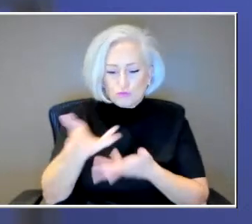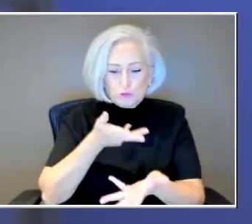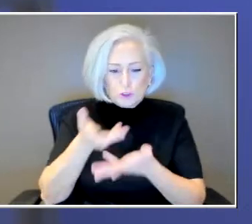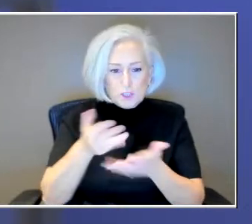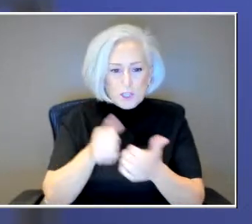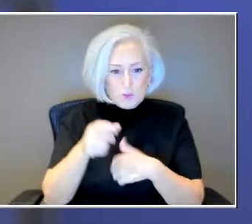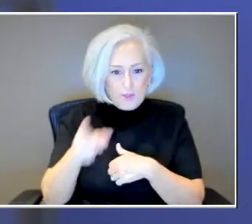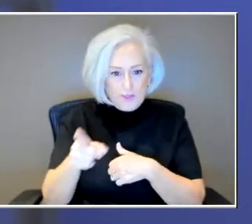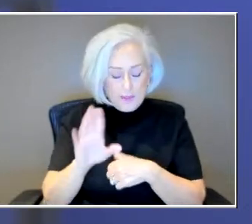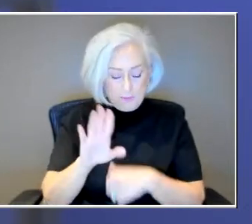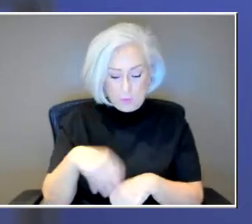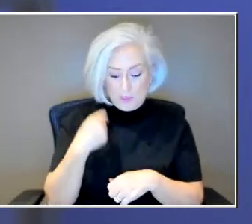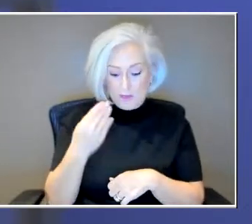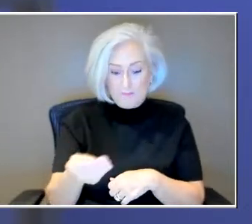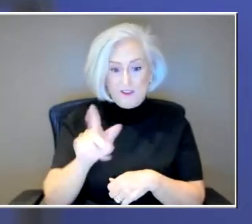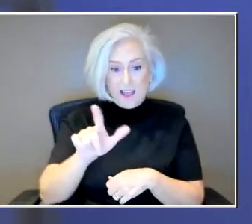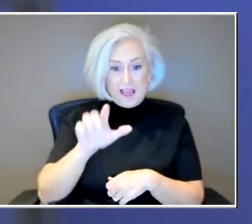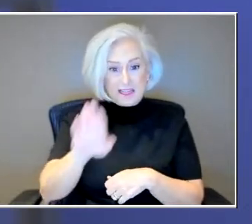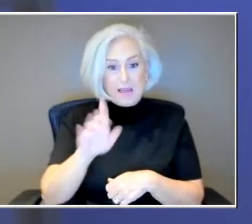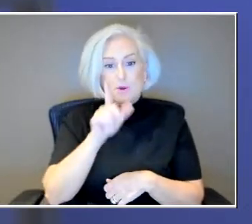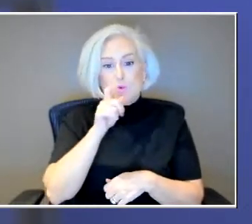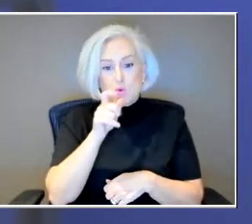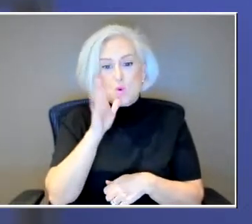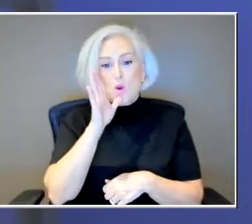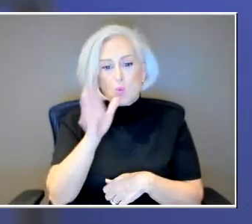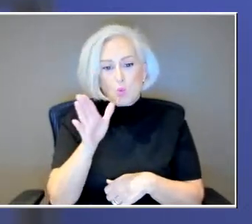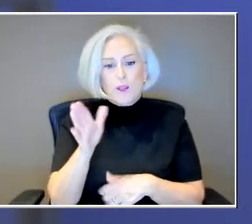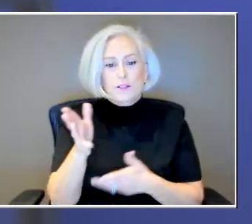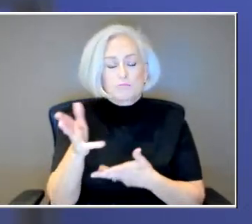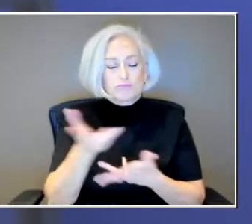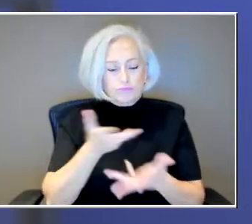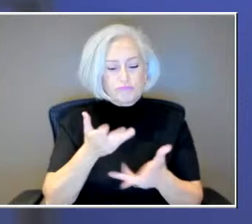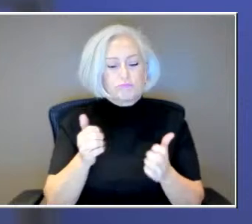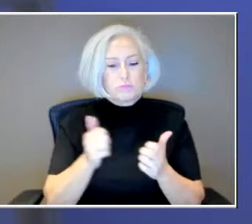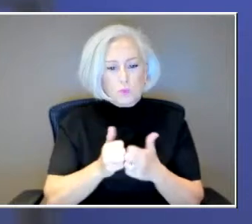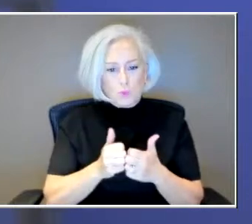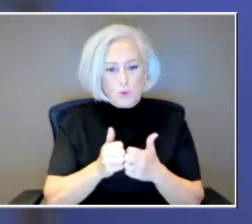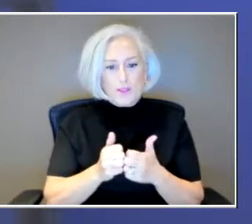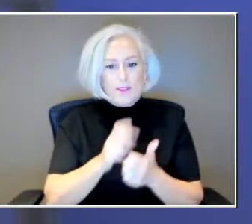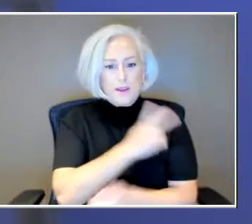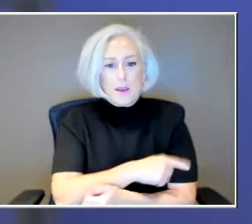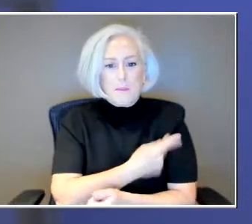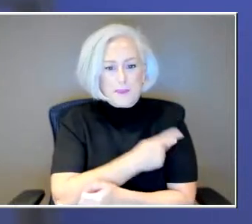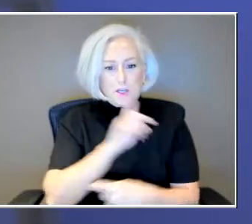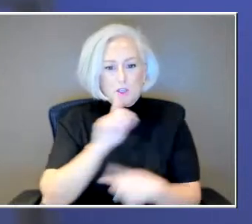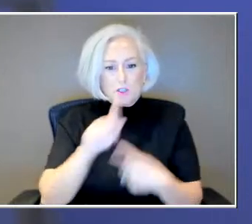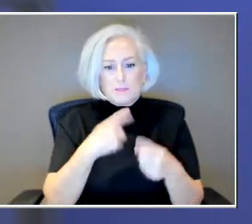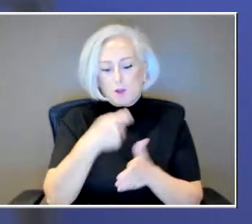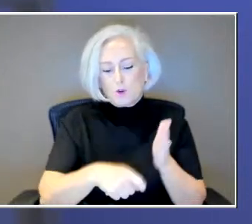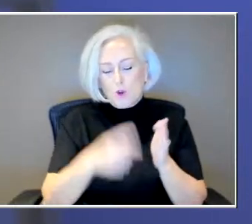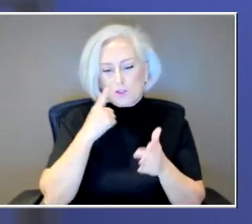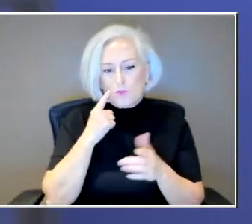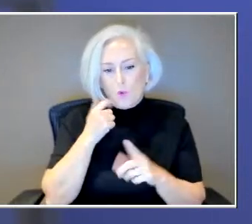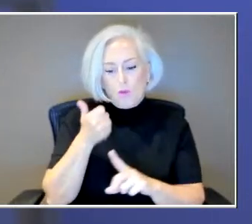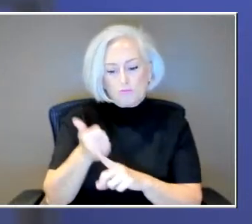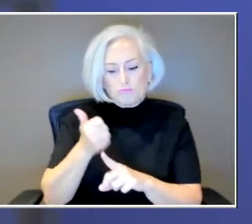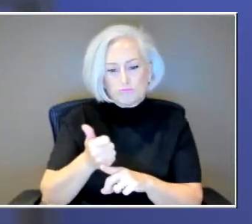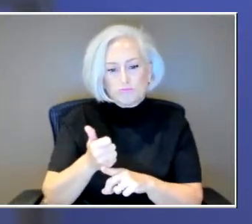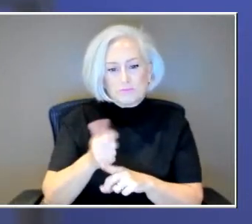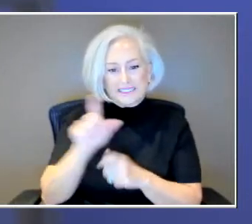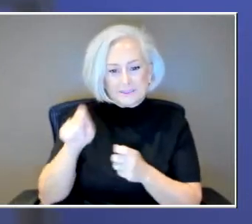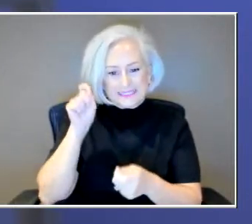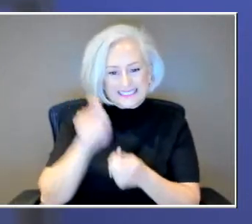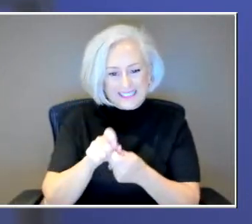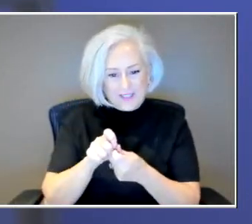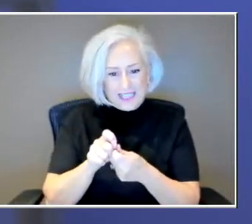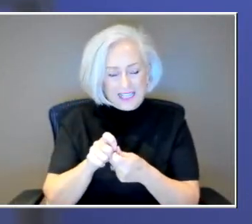labs that will have that conversation with patients on what will that cost to them specifically. So we have